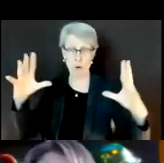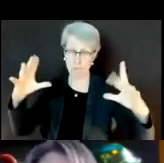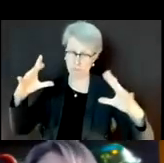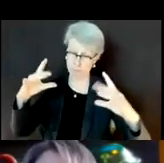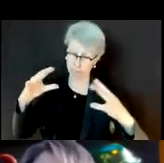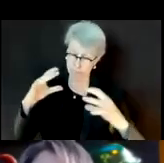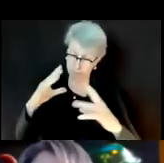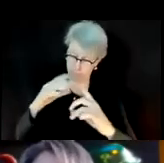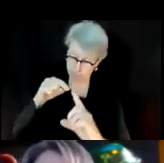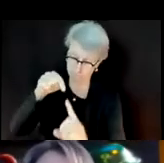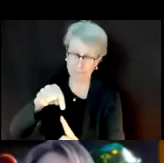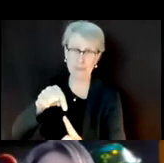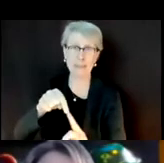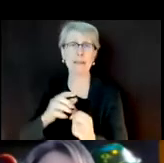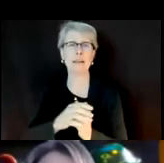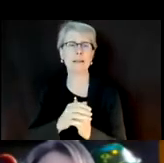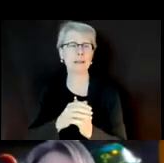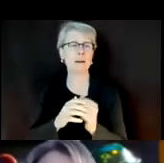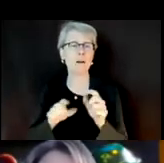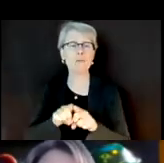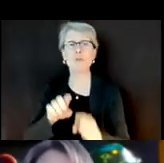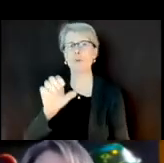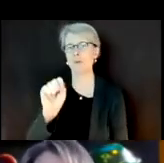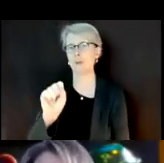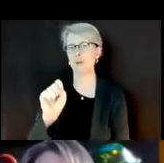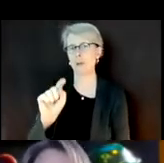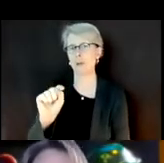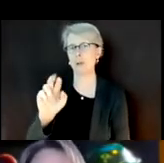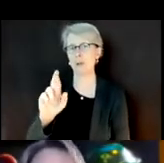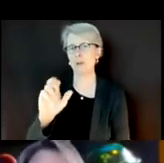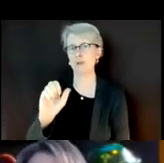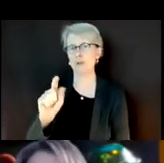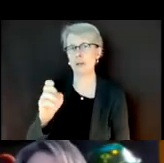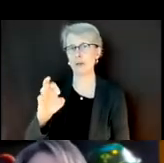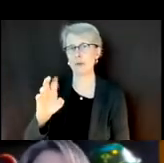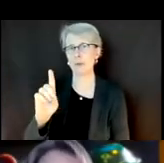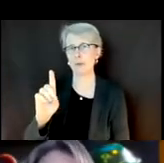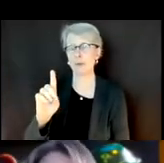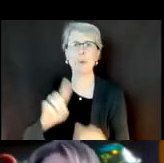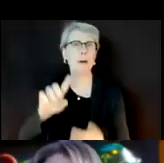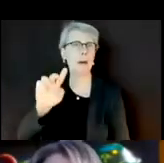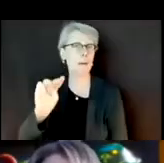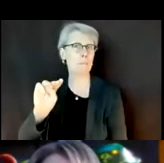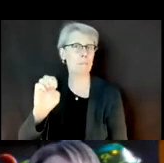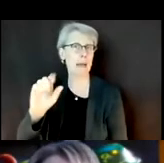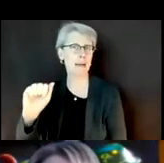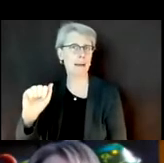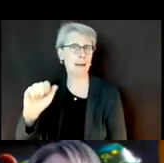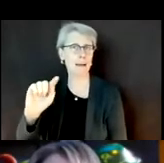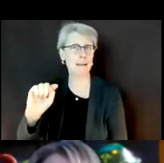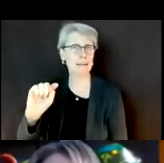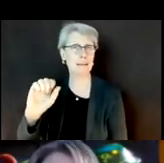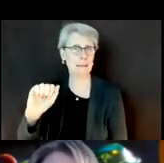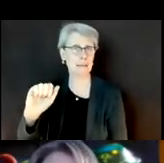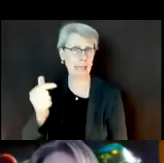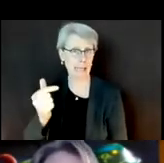the structured data kind of falls into that as well, but you may have heard the expression meta tags as being part of something that you would